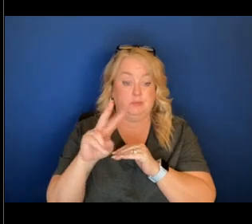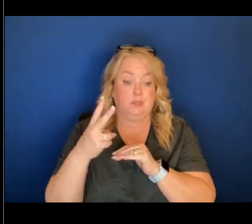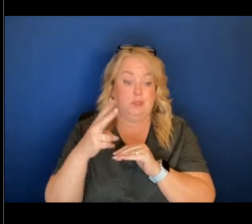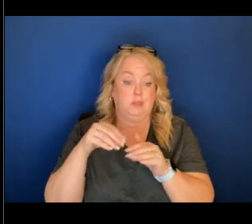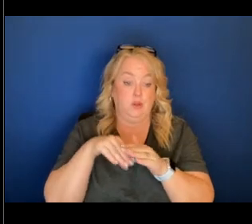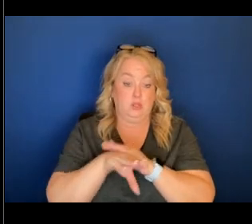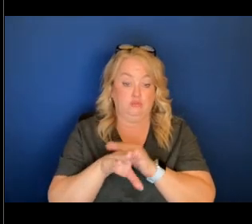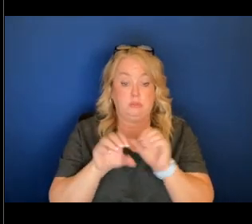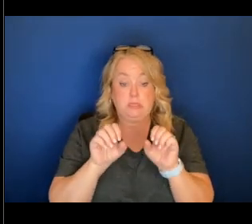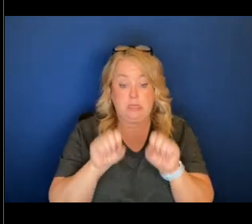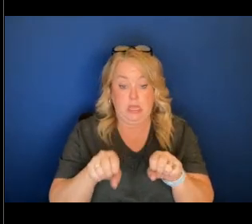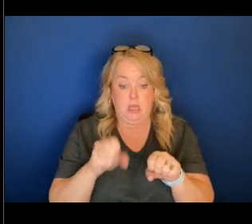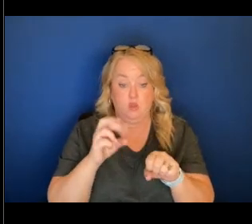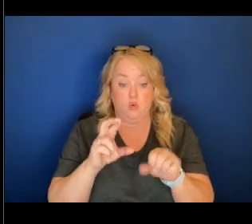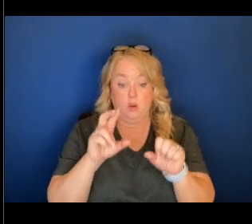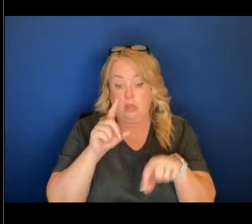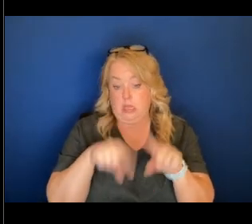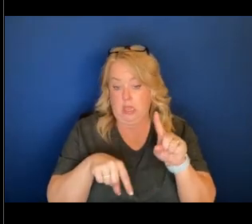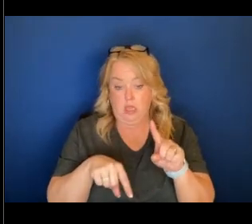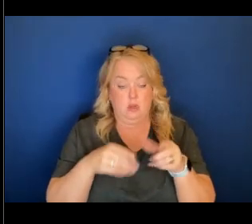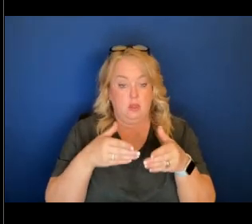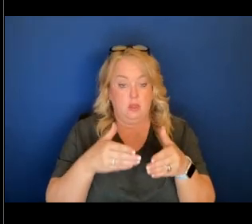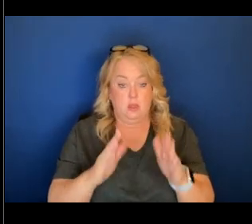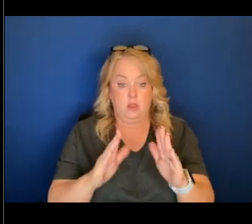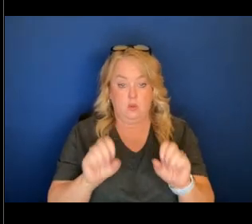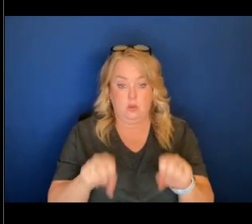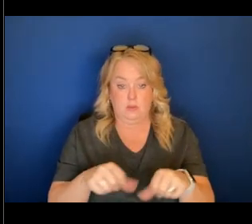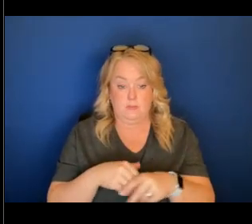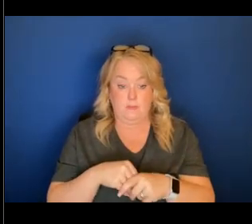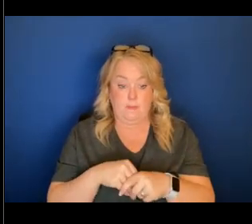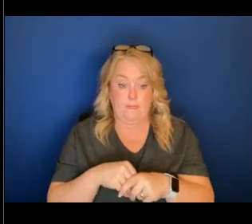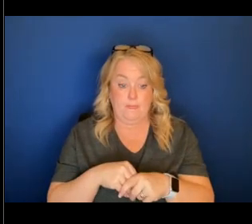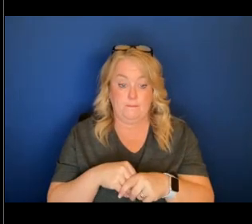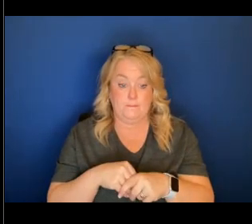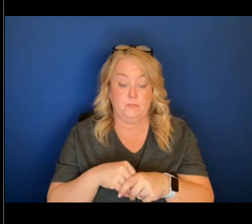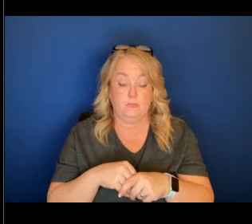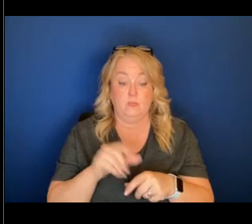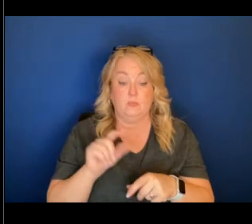entrances may or may not be allowed.